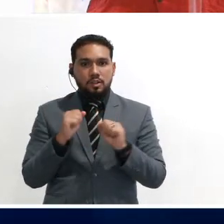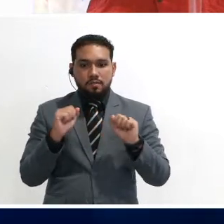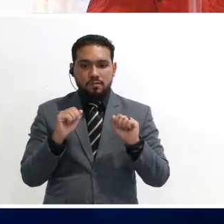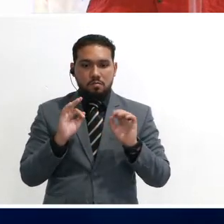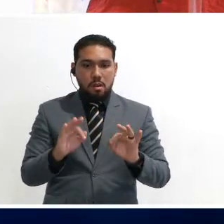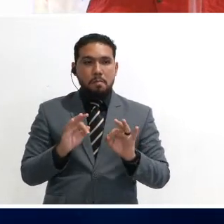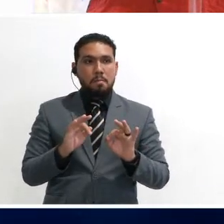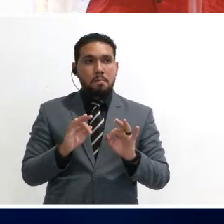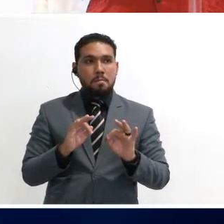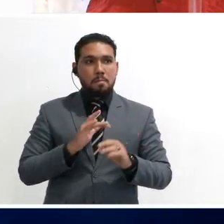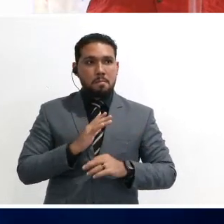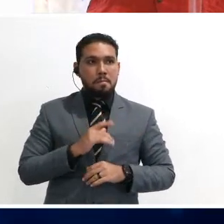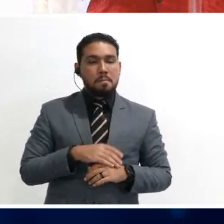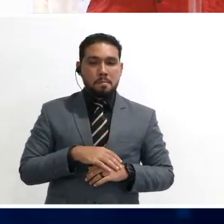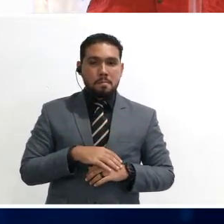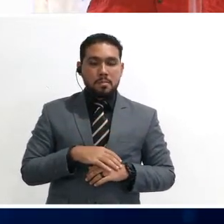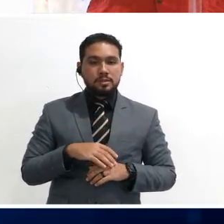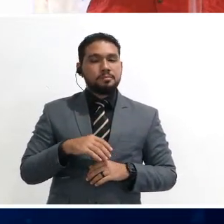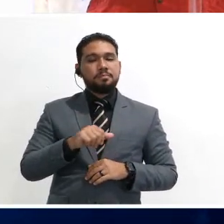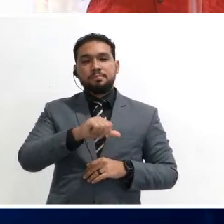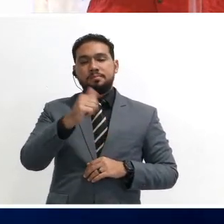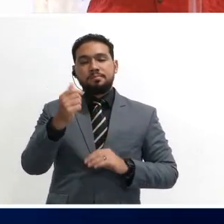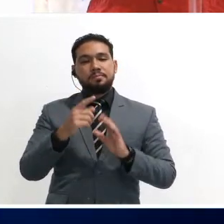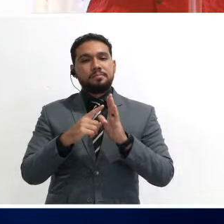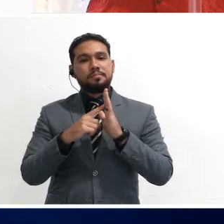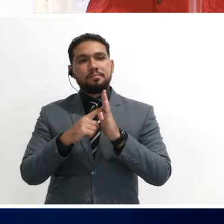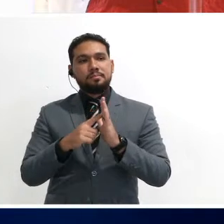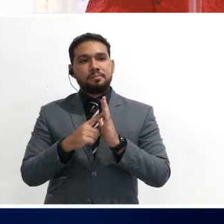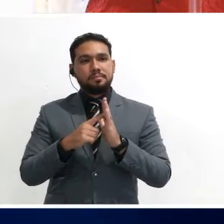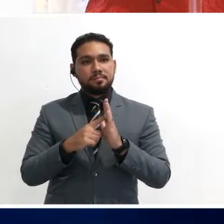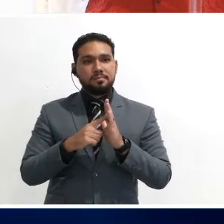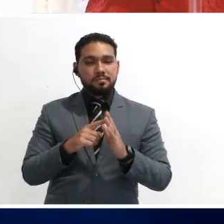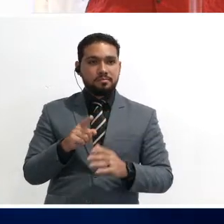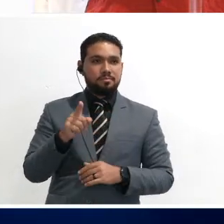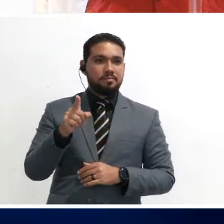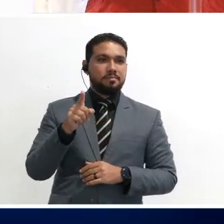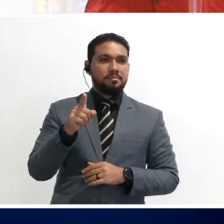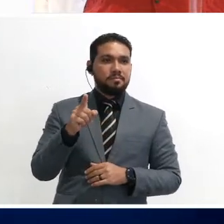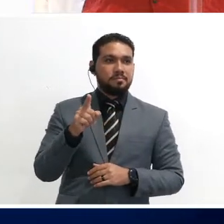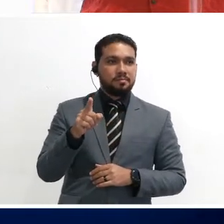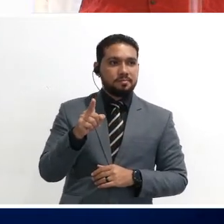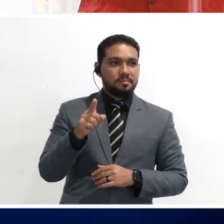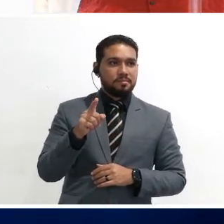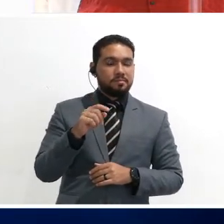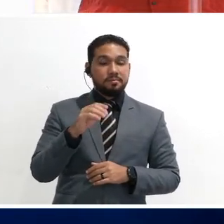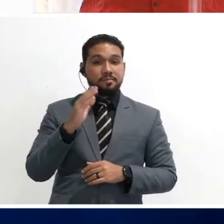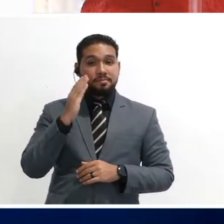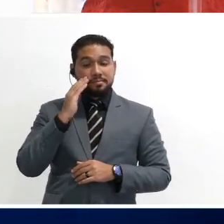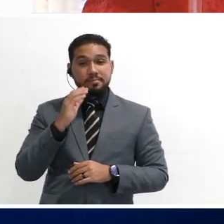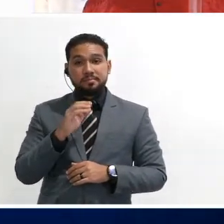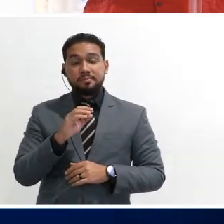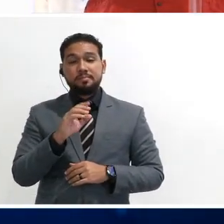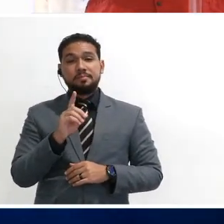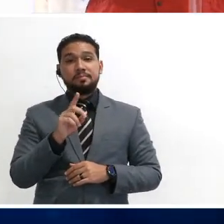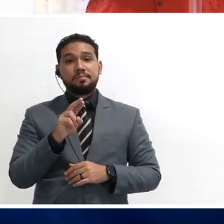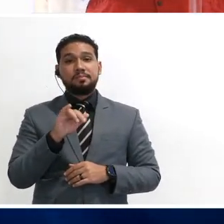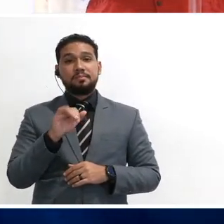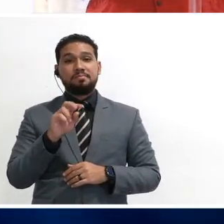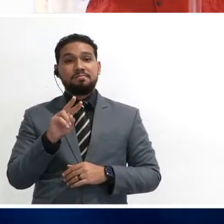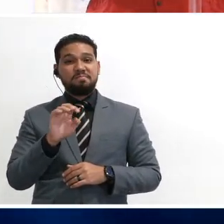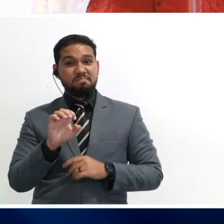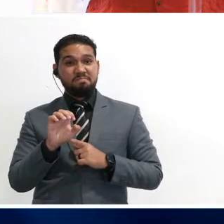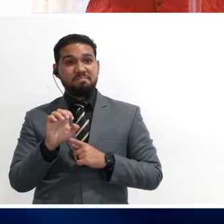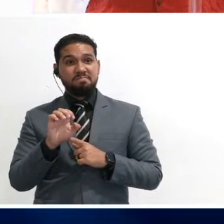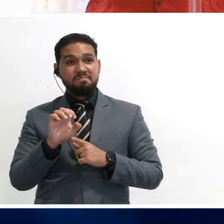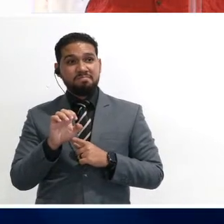Another example here of how solid state drives for some companies have changed